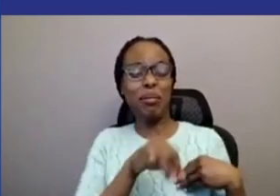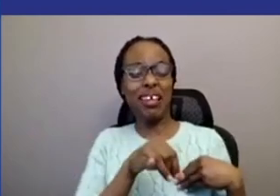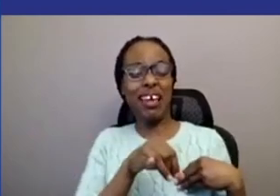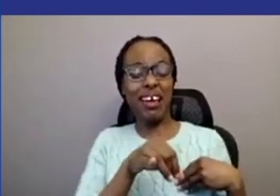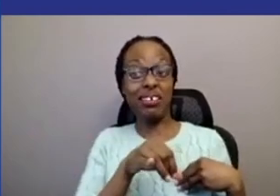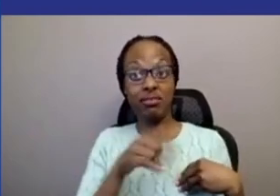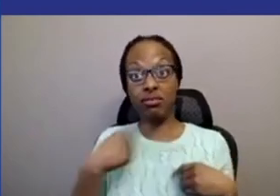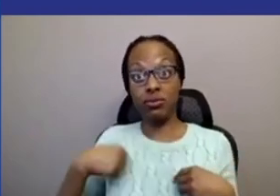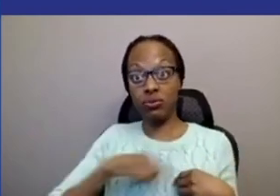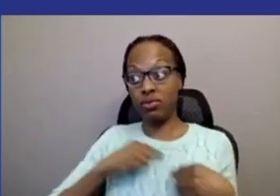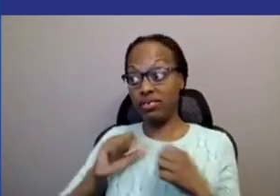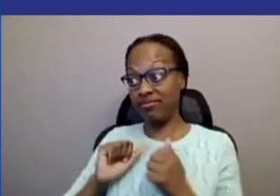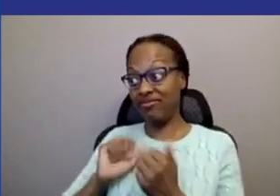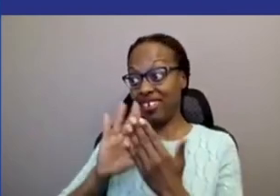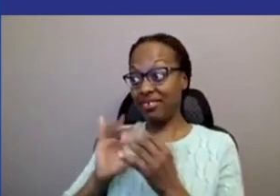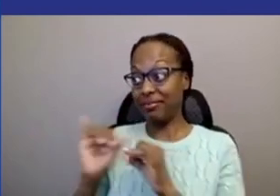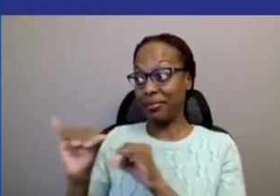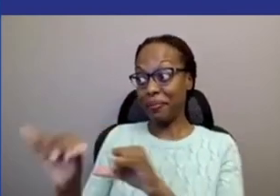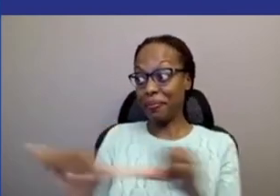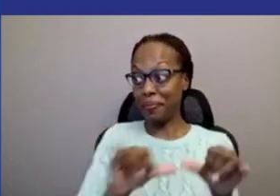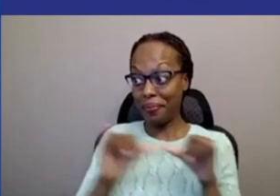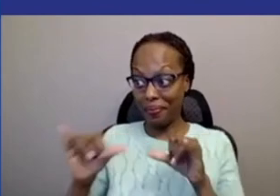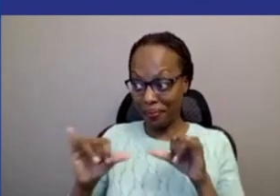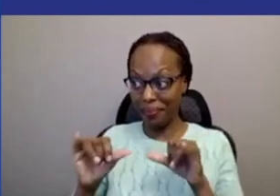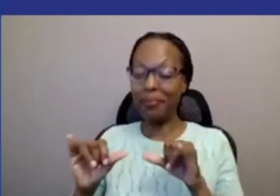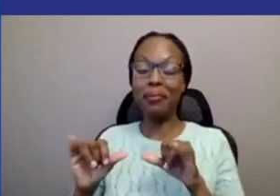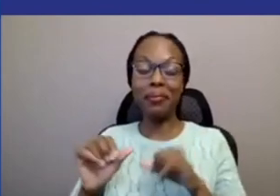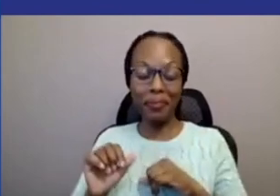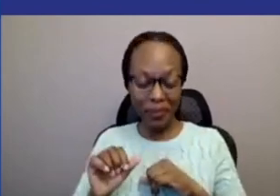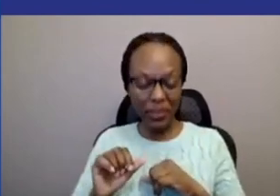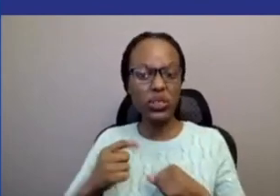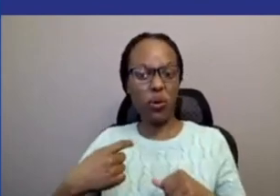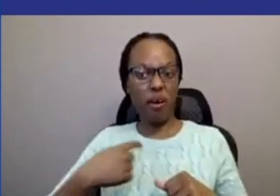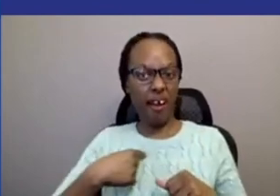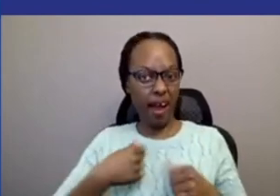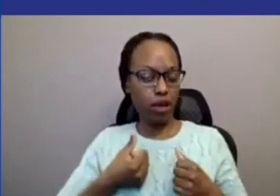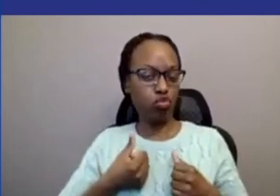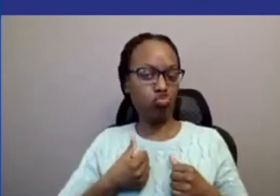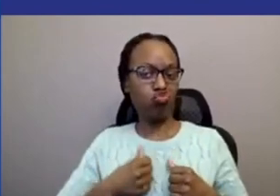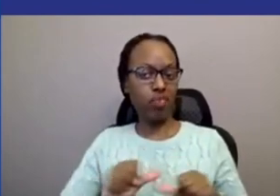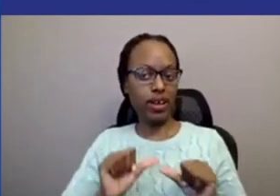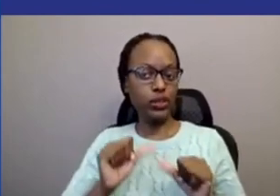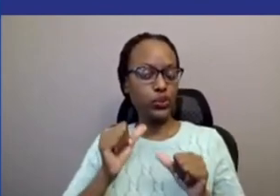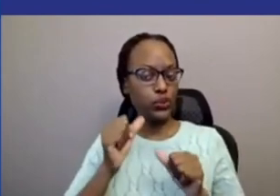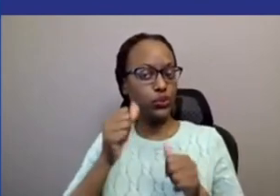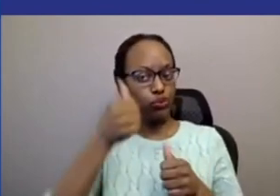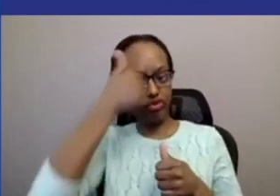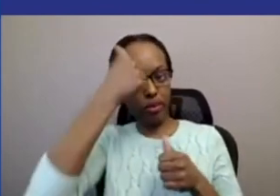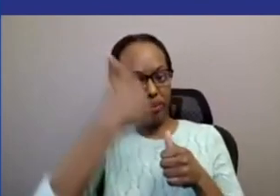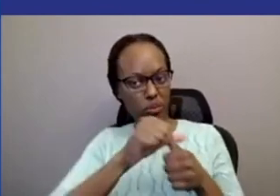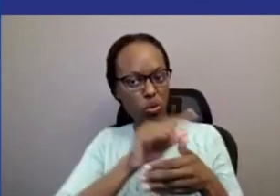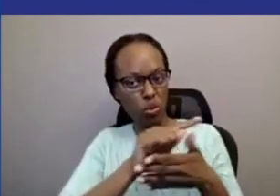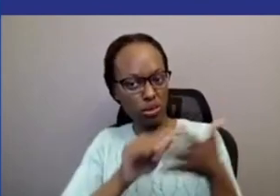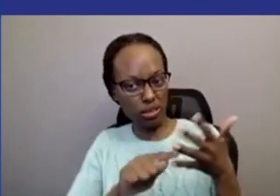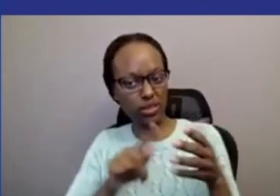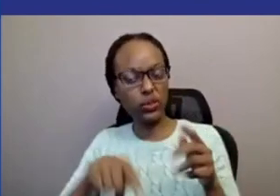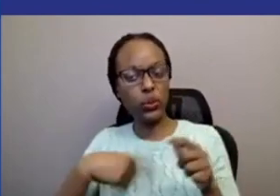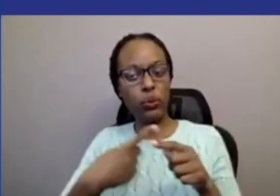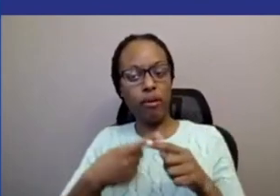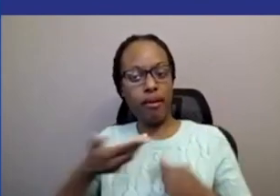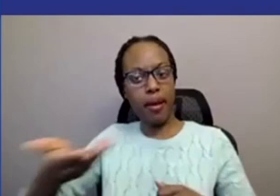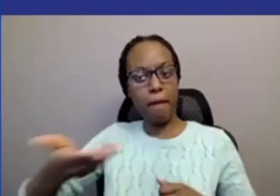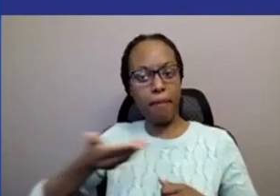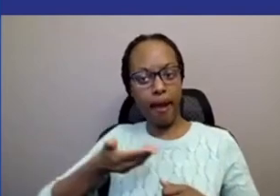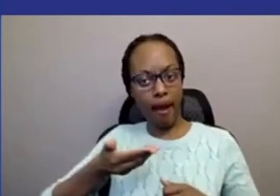So I personally am trying to do those things when it comes to hiring and giving a place for